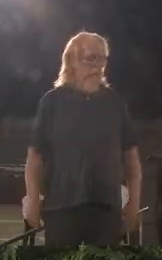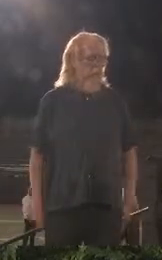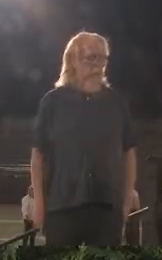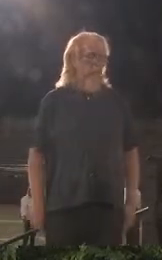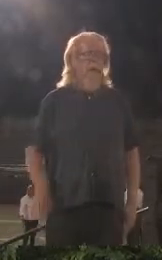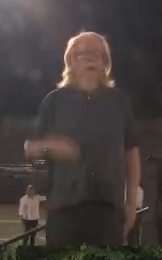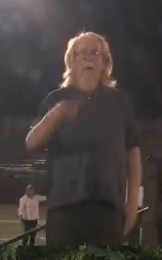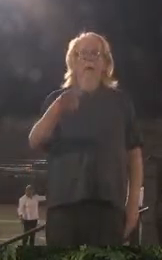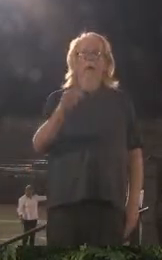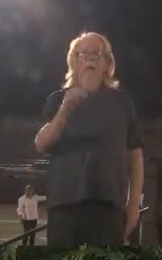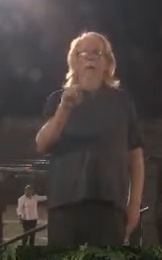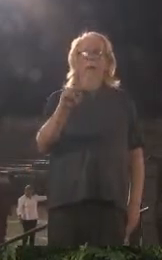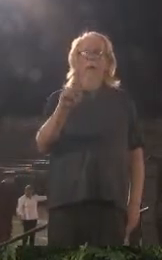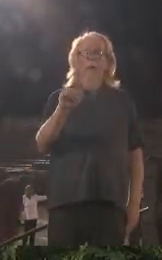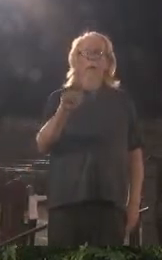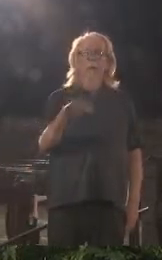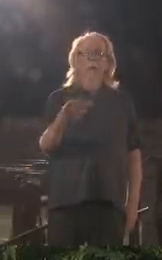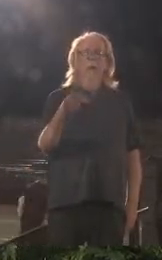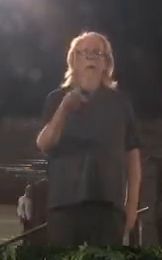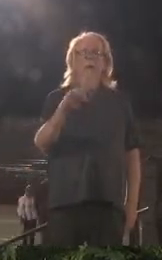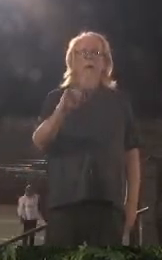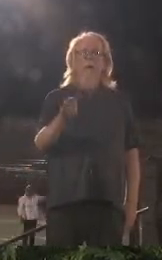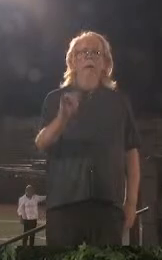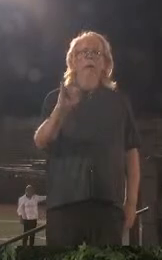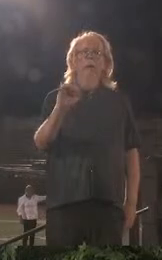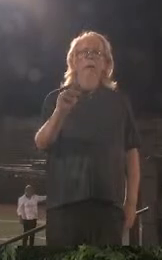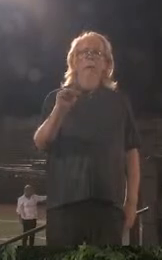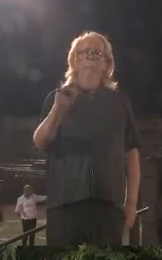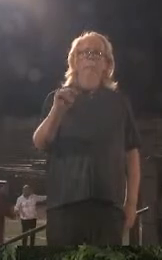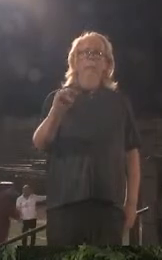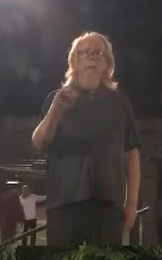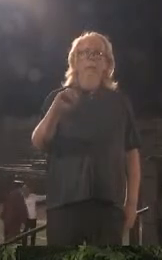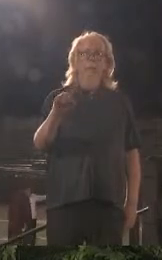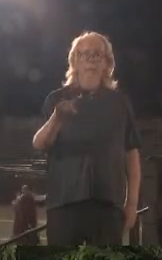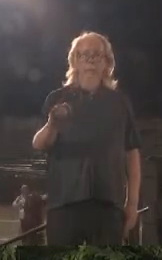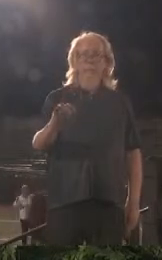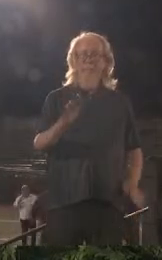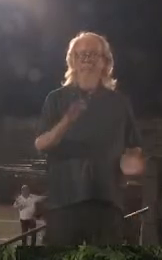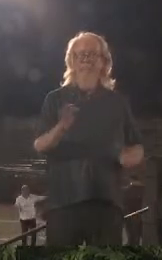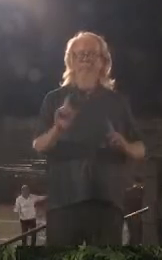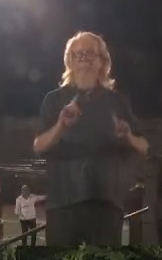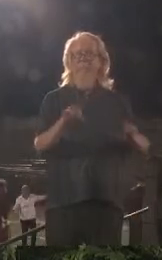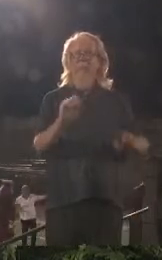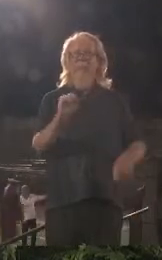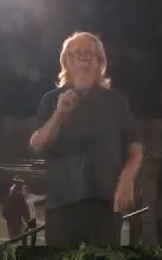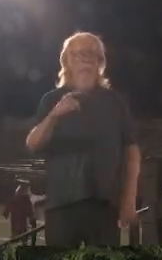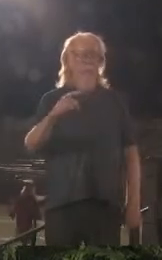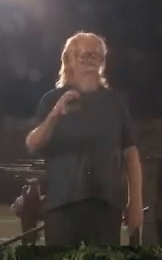Hannah Marie Jimenez will be attending St. Philip's College.